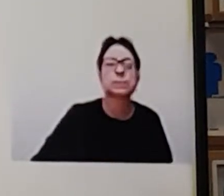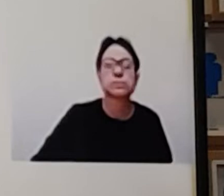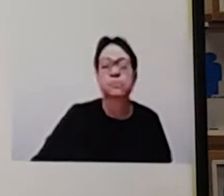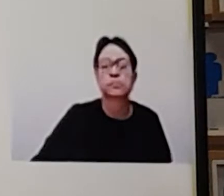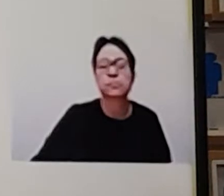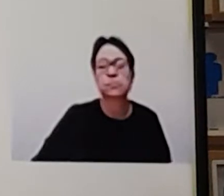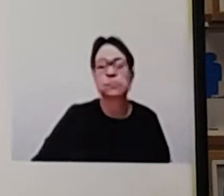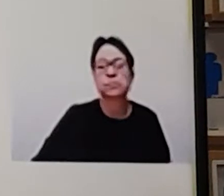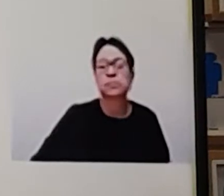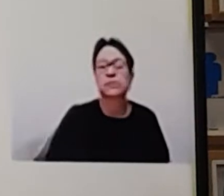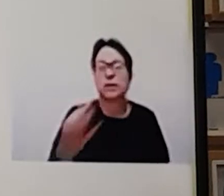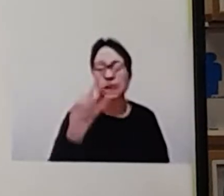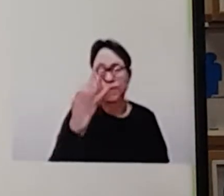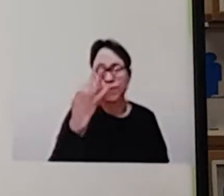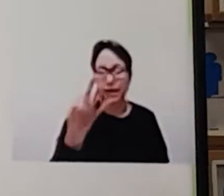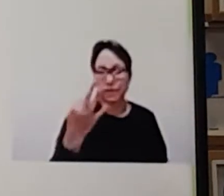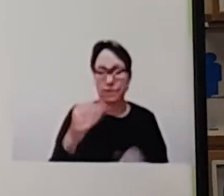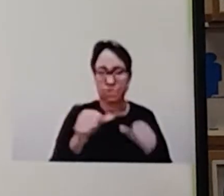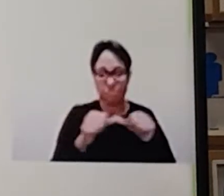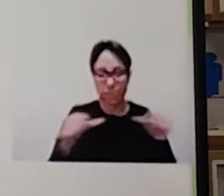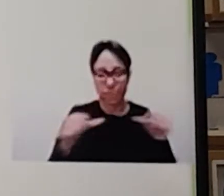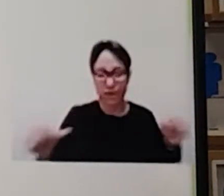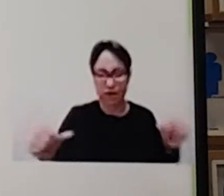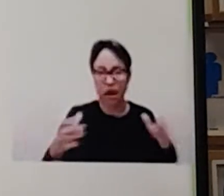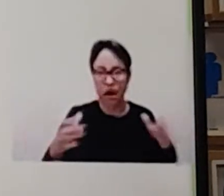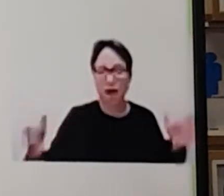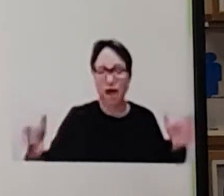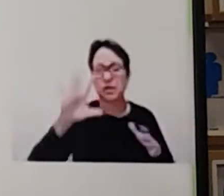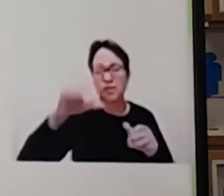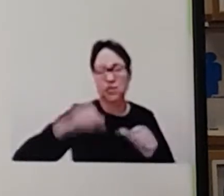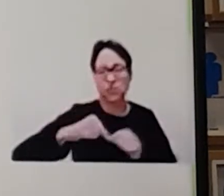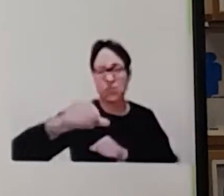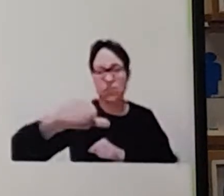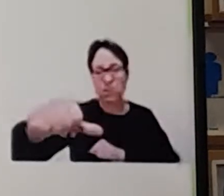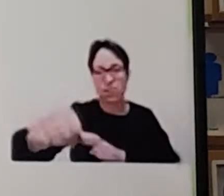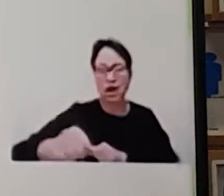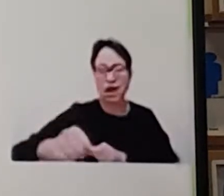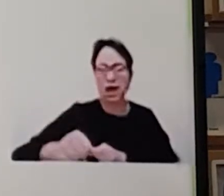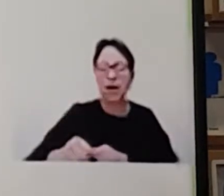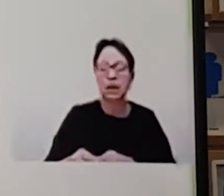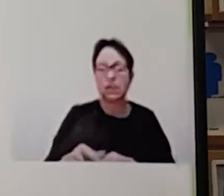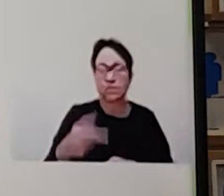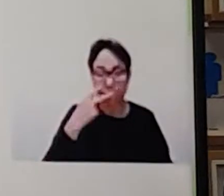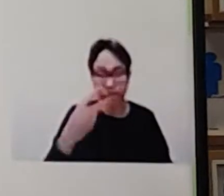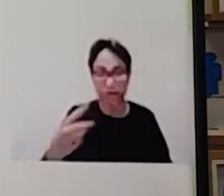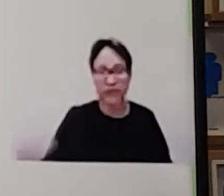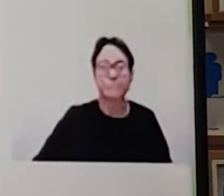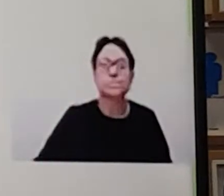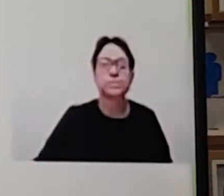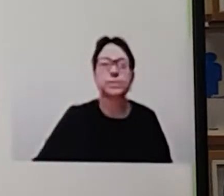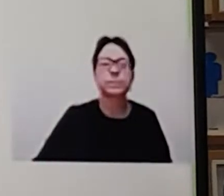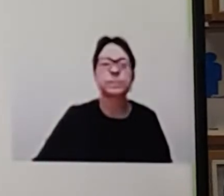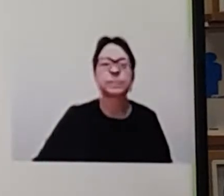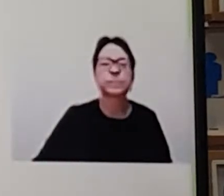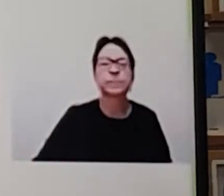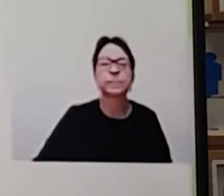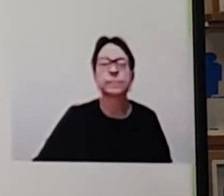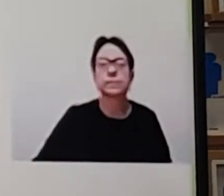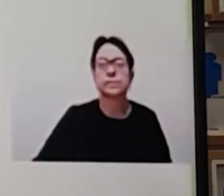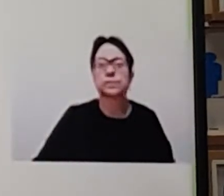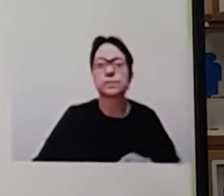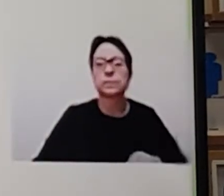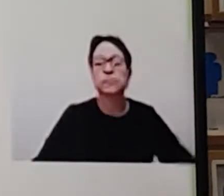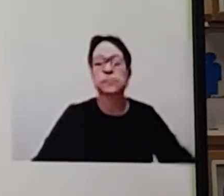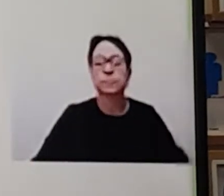As you see, our members of World Disability Union, they are taking the measurement of the parking, and then it have to be in the